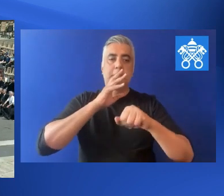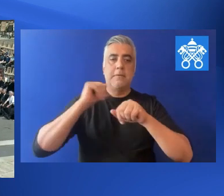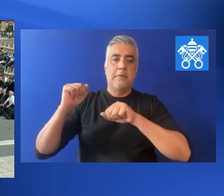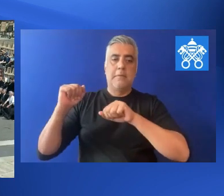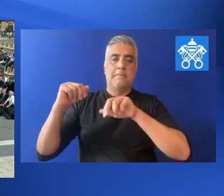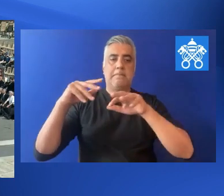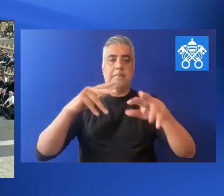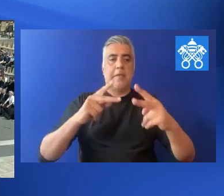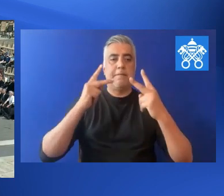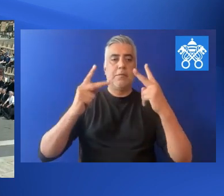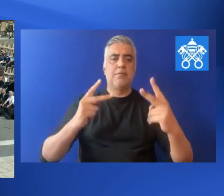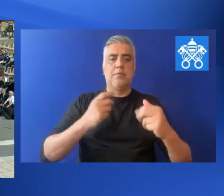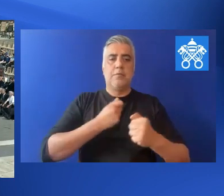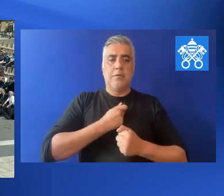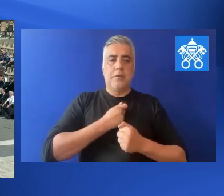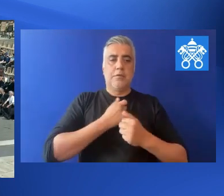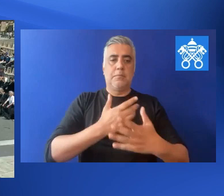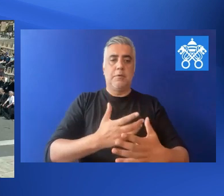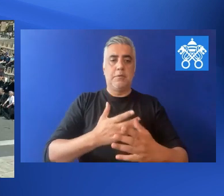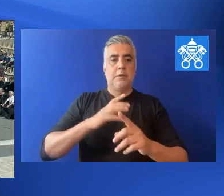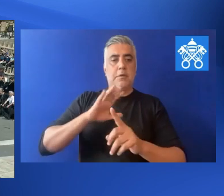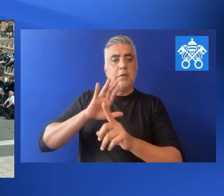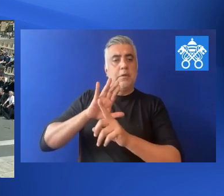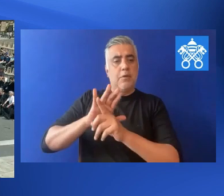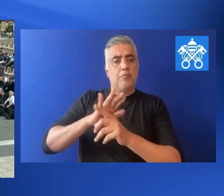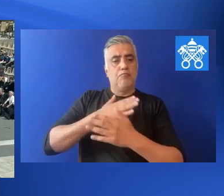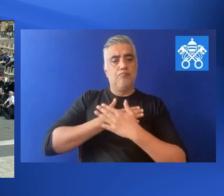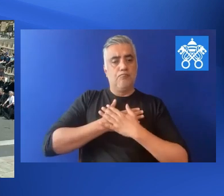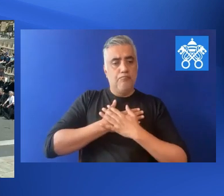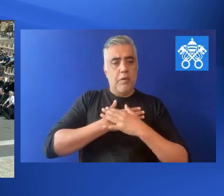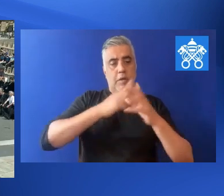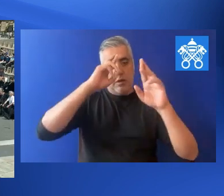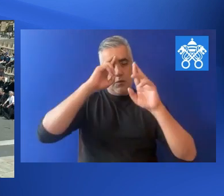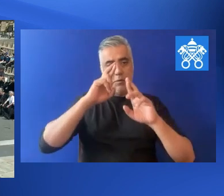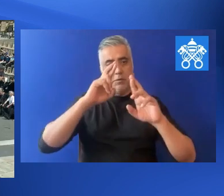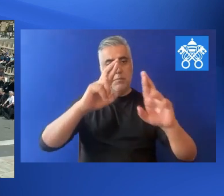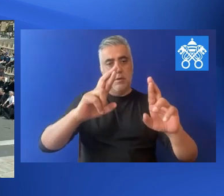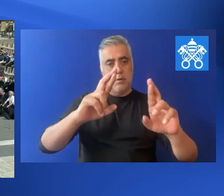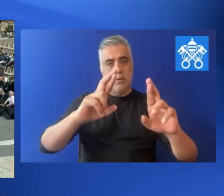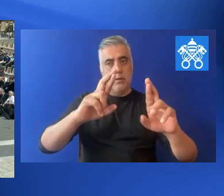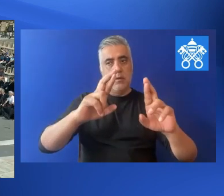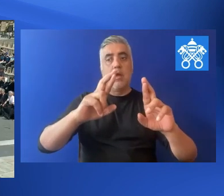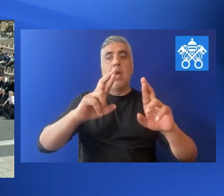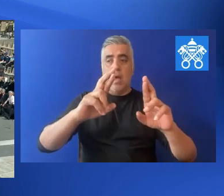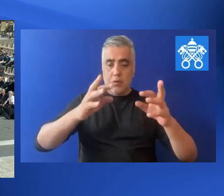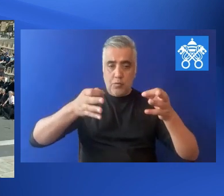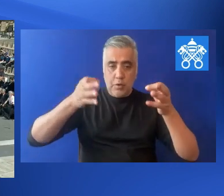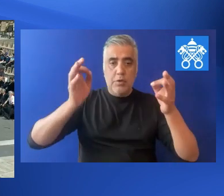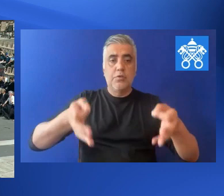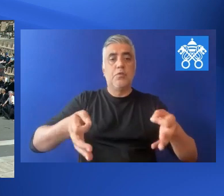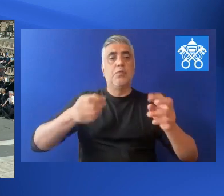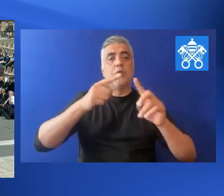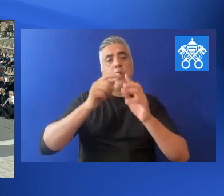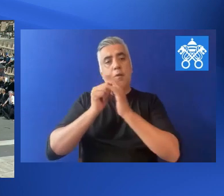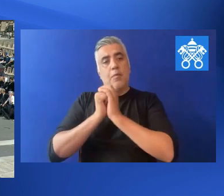Most Holy Father, the English-speaking pilgrims and visitors wish to express to you their deep